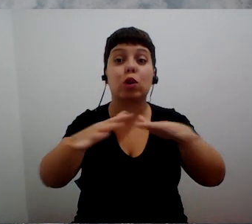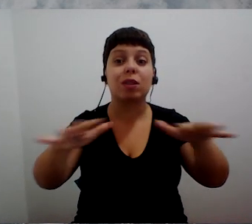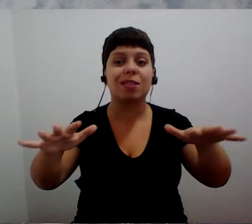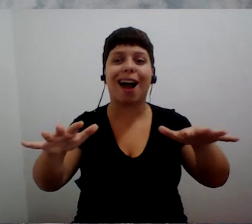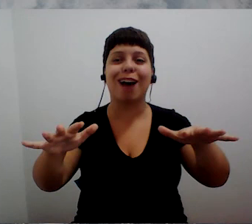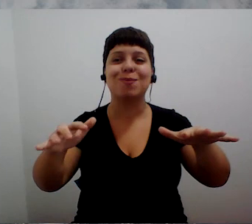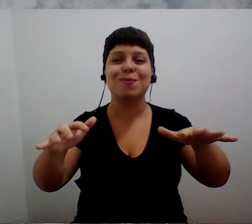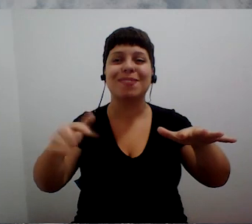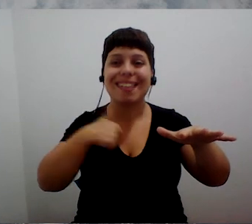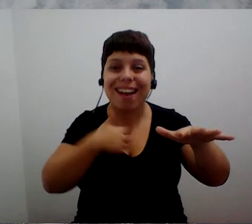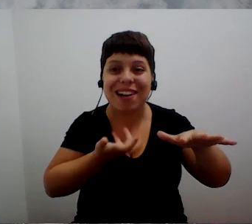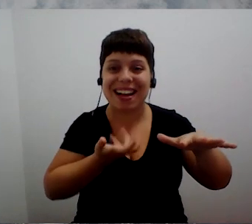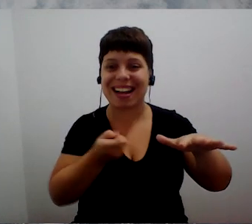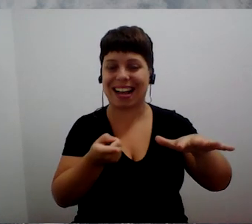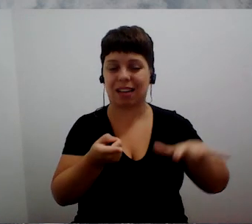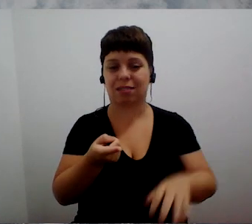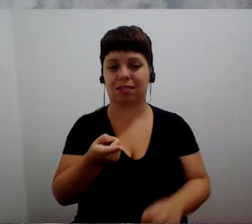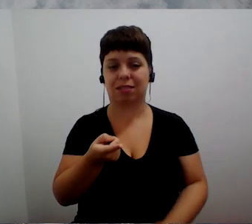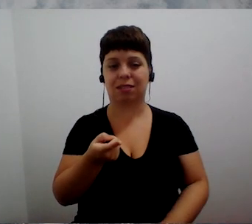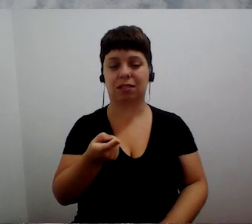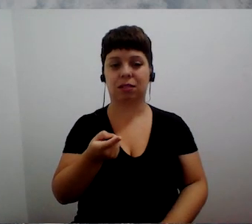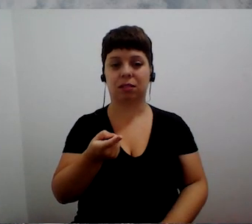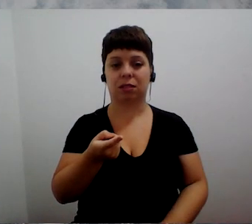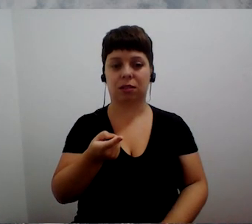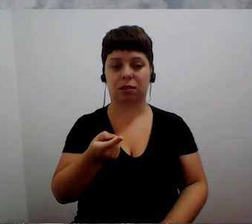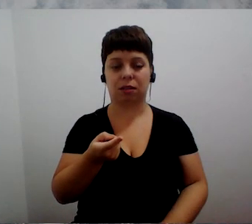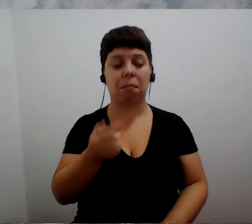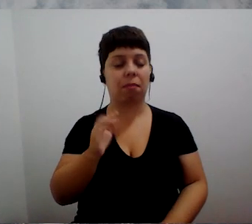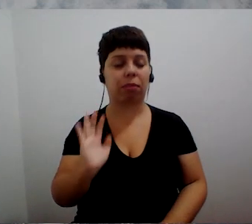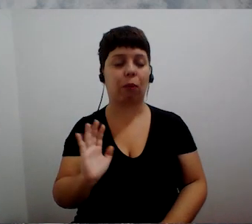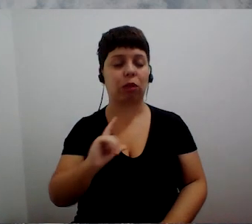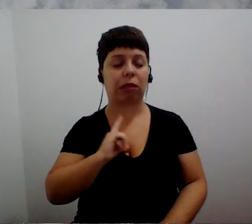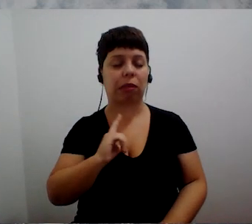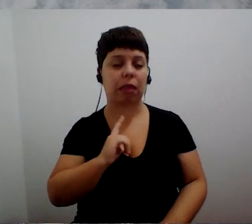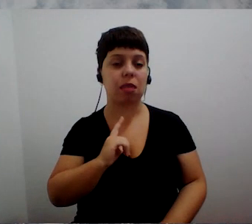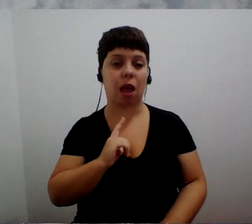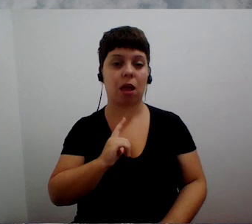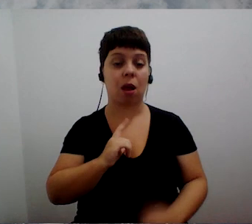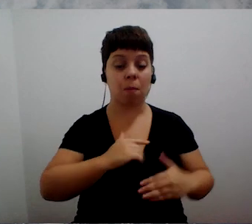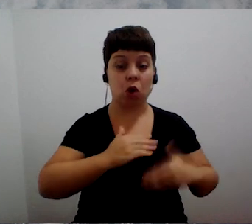for the future, for the ocean we want. And in this way, I think,